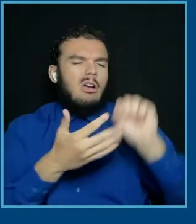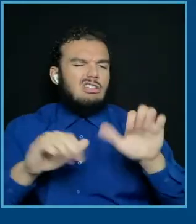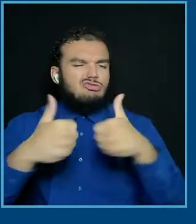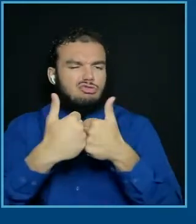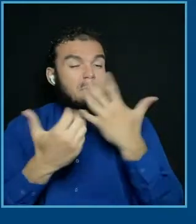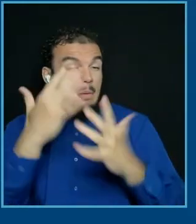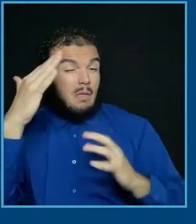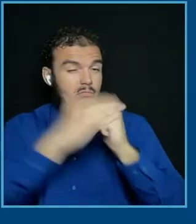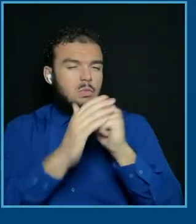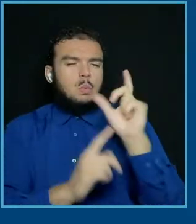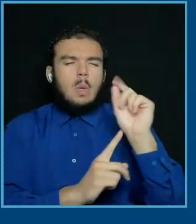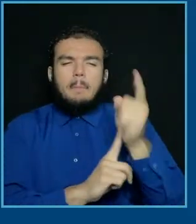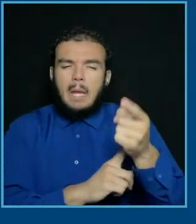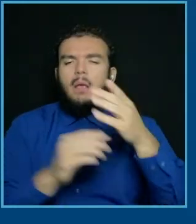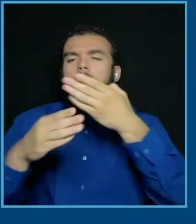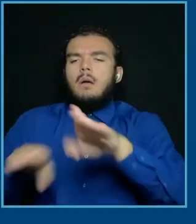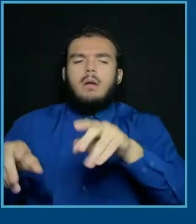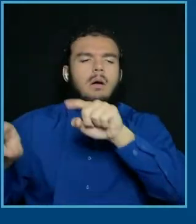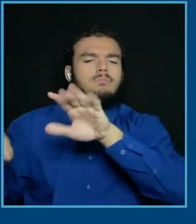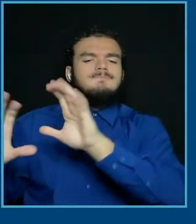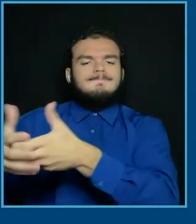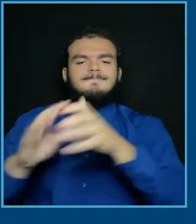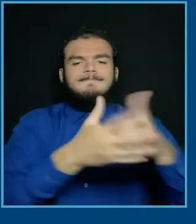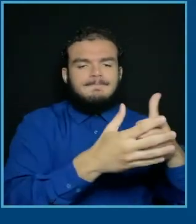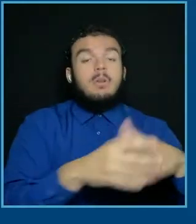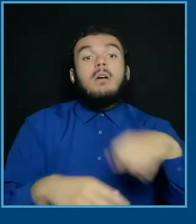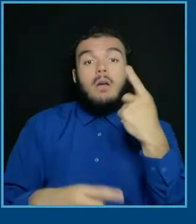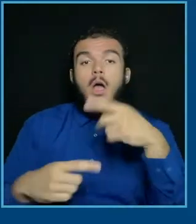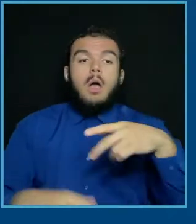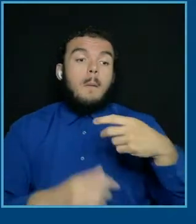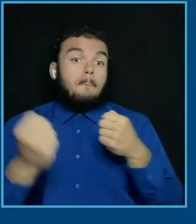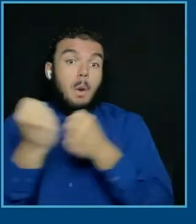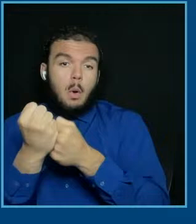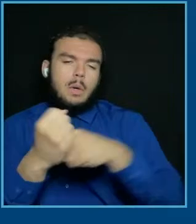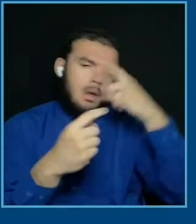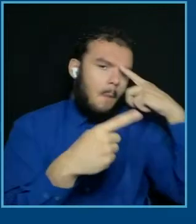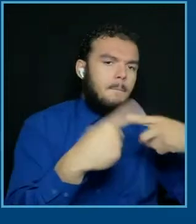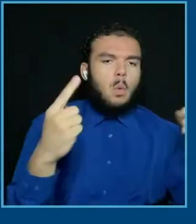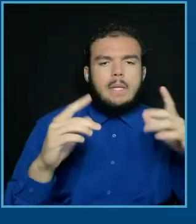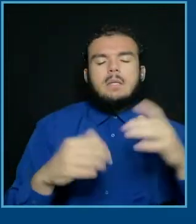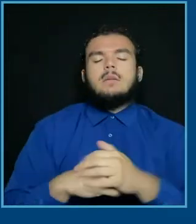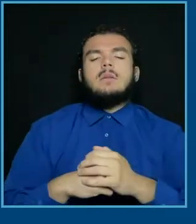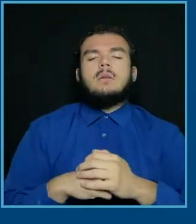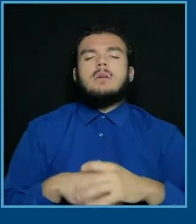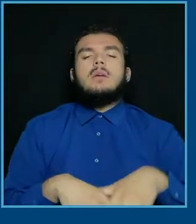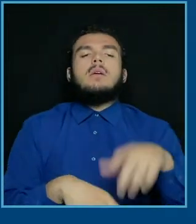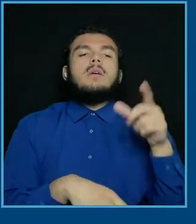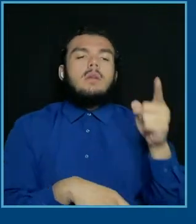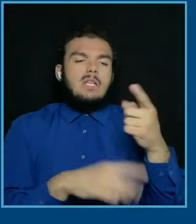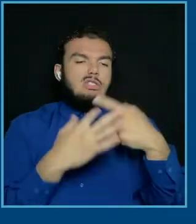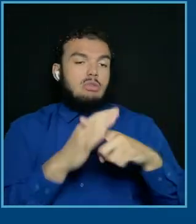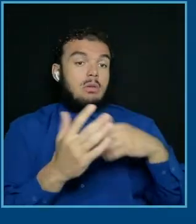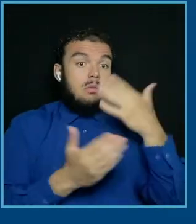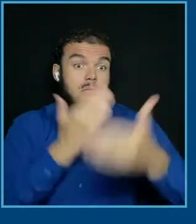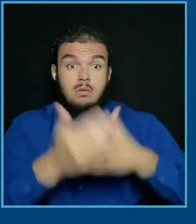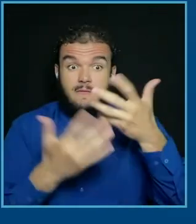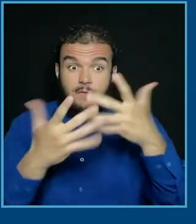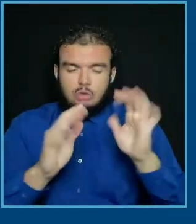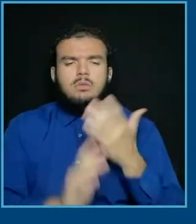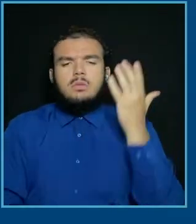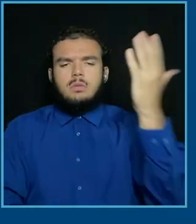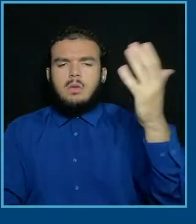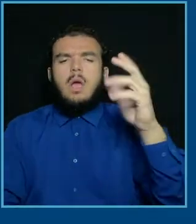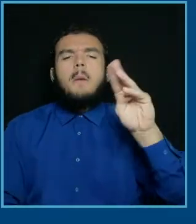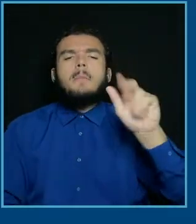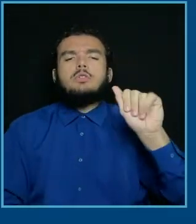20 minutes, split evenly between proponents and opponents. At the conclusion of the debate, the resolution will be put to a vote. A majority vote is required